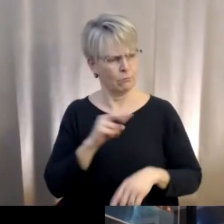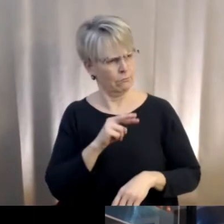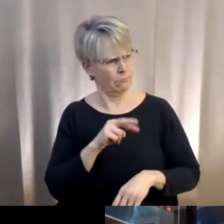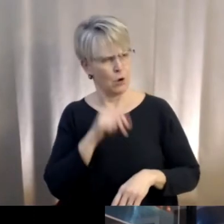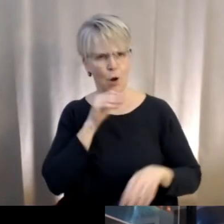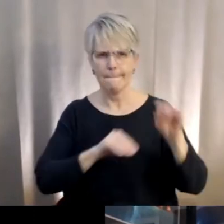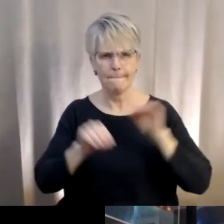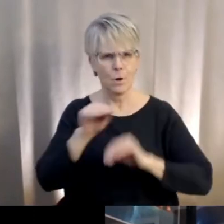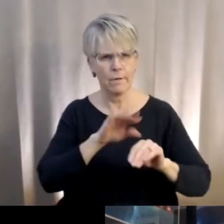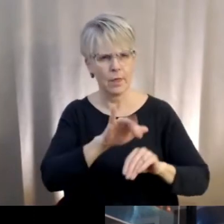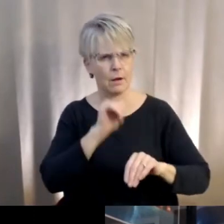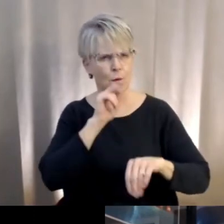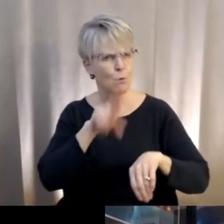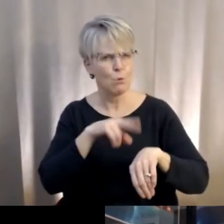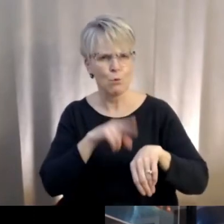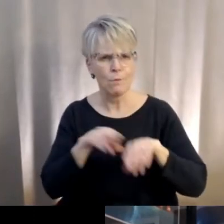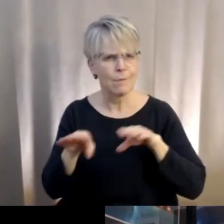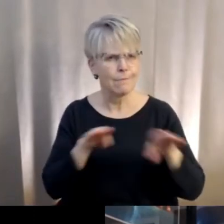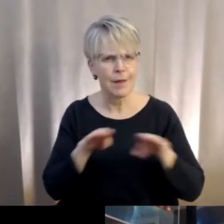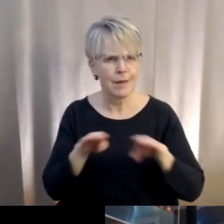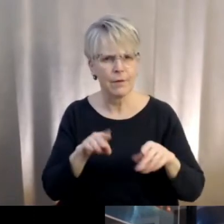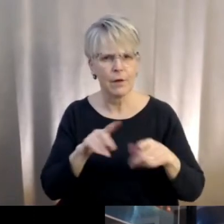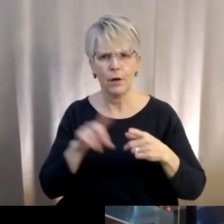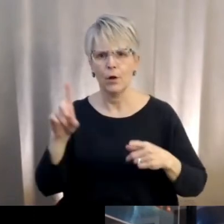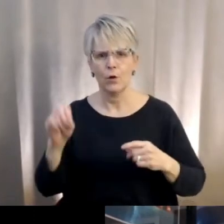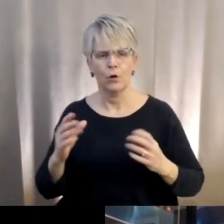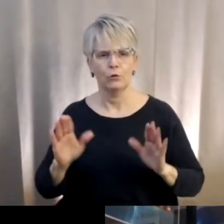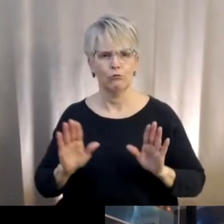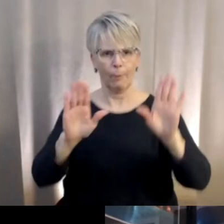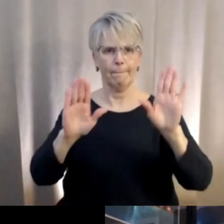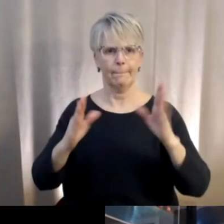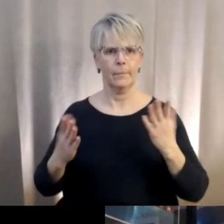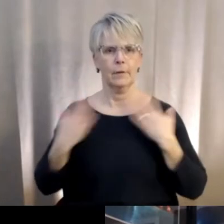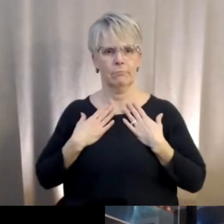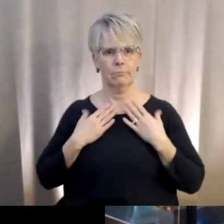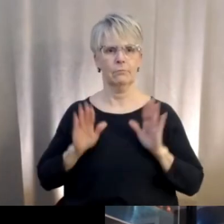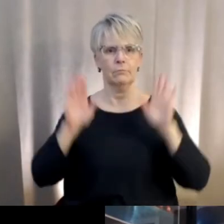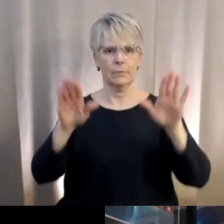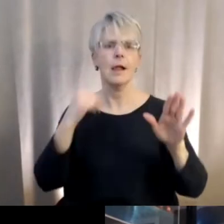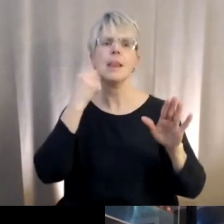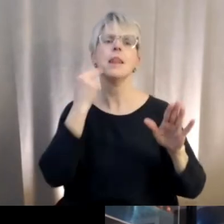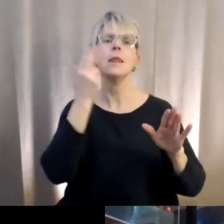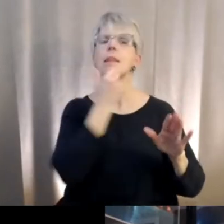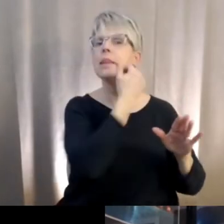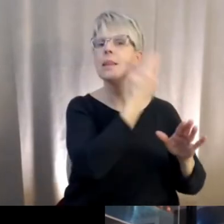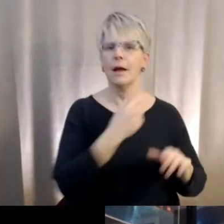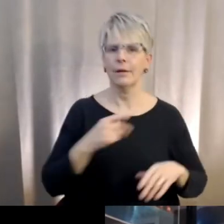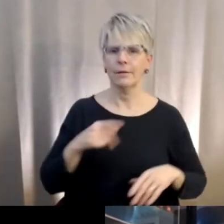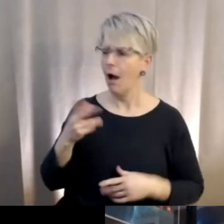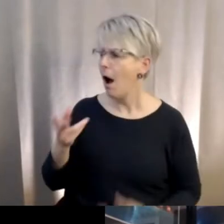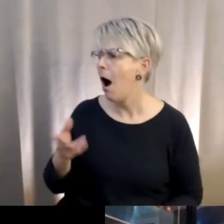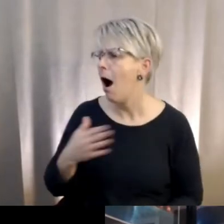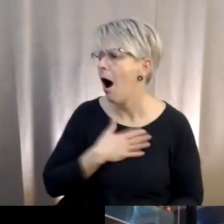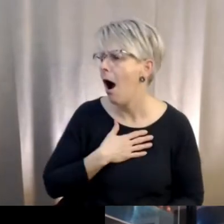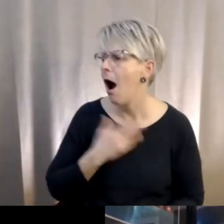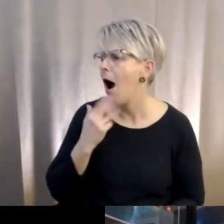not acting the way you normally do. And then they come in and they like jump on, put their paws on their shoulders and lick the person's face. And you're like, oh, that's super cute.